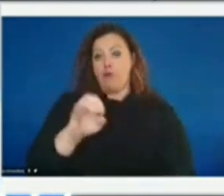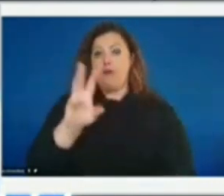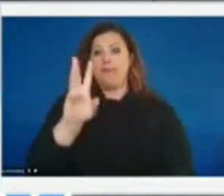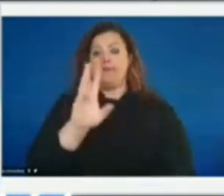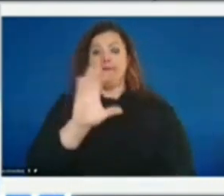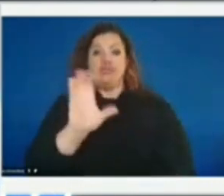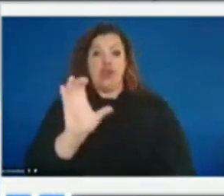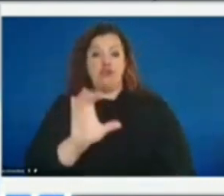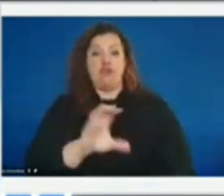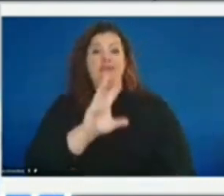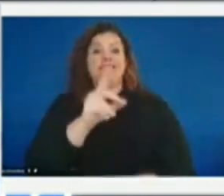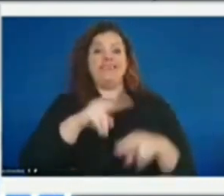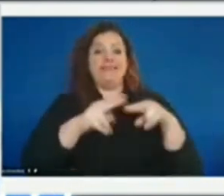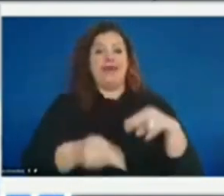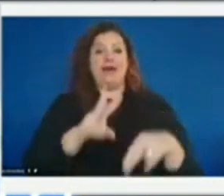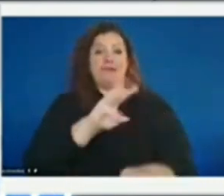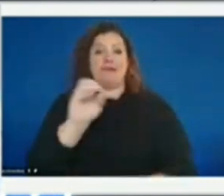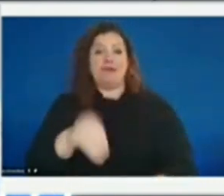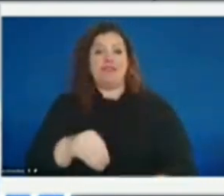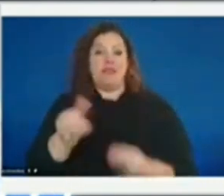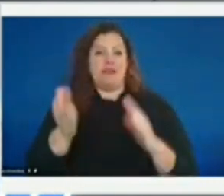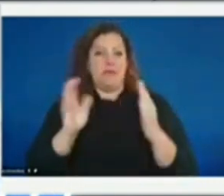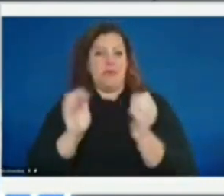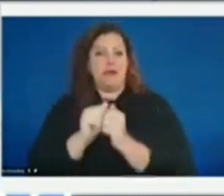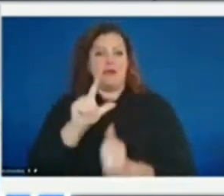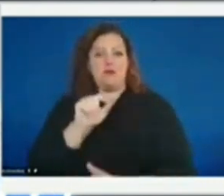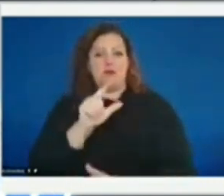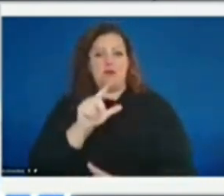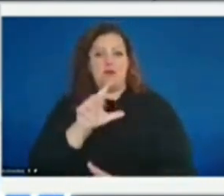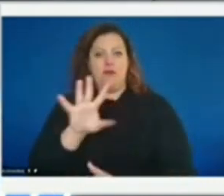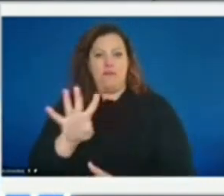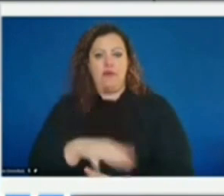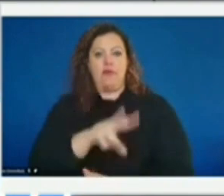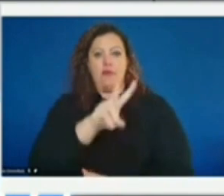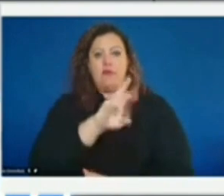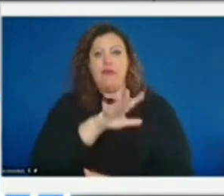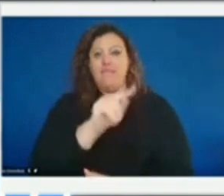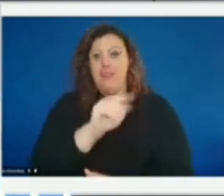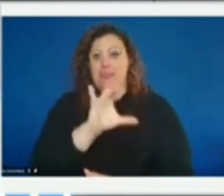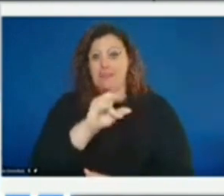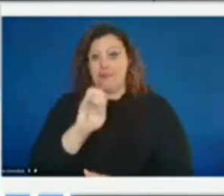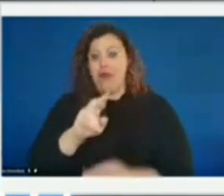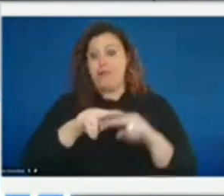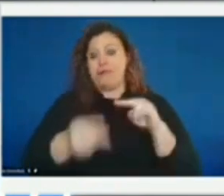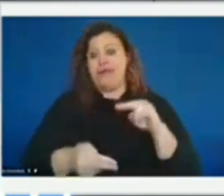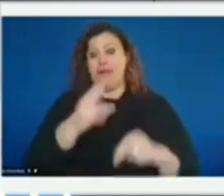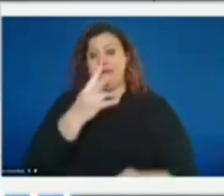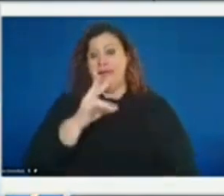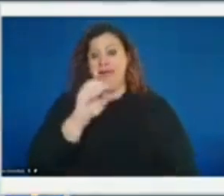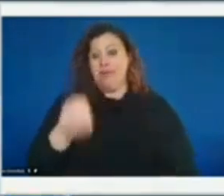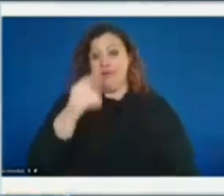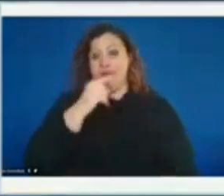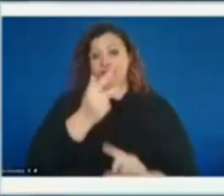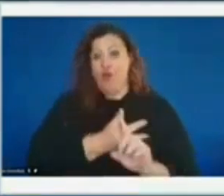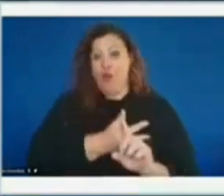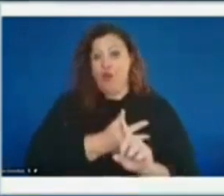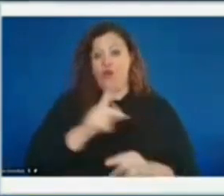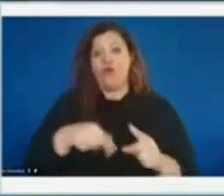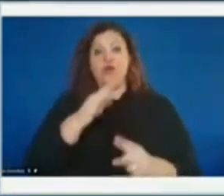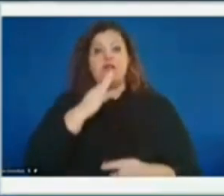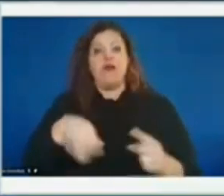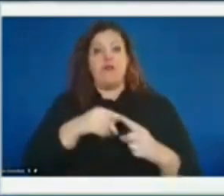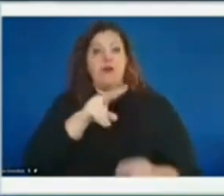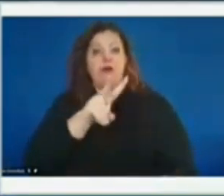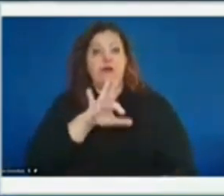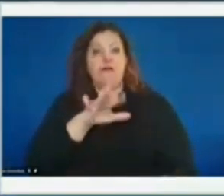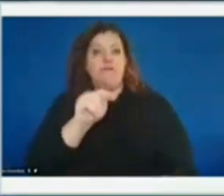to 2024. Violent crime is down 17% for the quarter. Now, when we talk about violent crime, we're talking